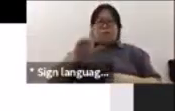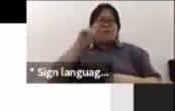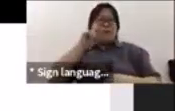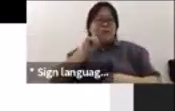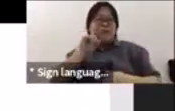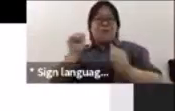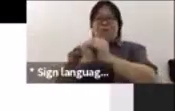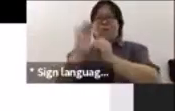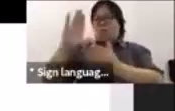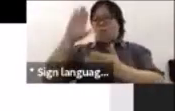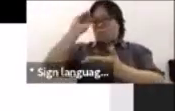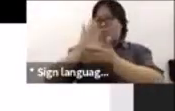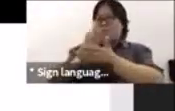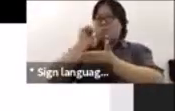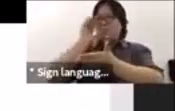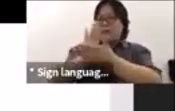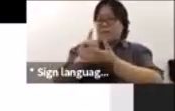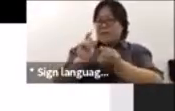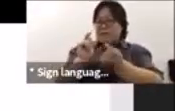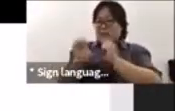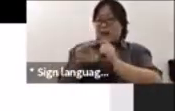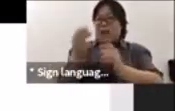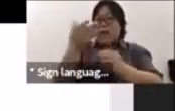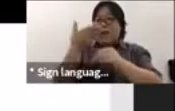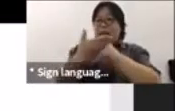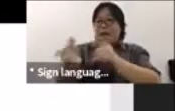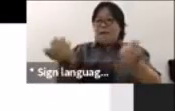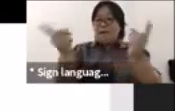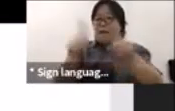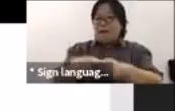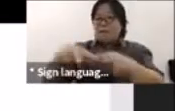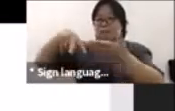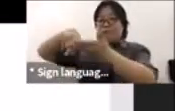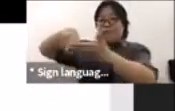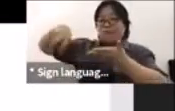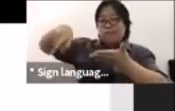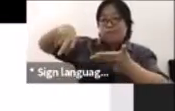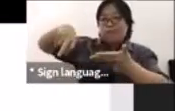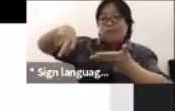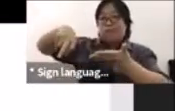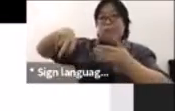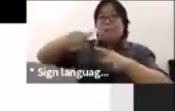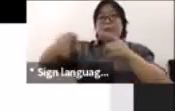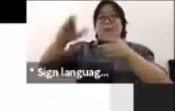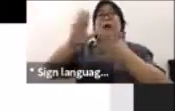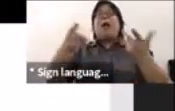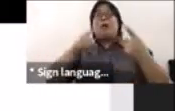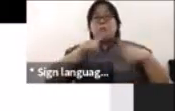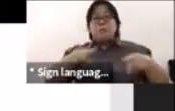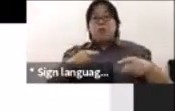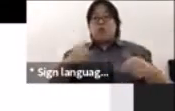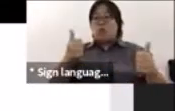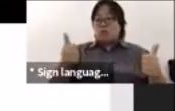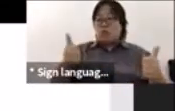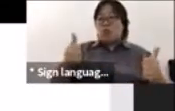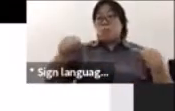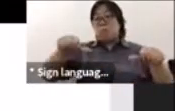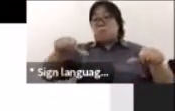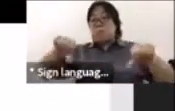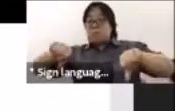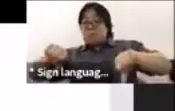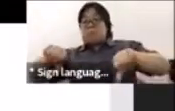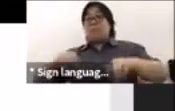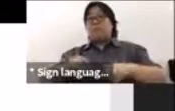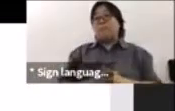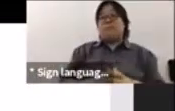has changed after lower limb amputation? The response has been given in good, normal, poor. The